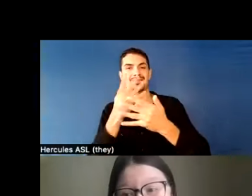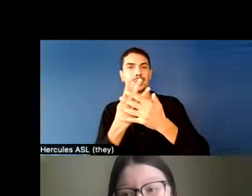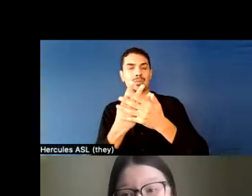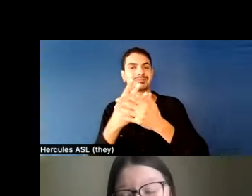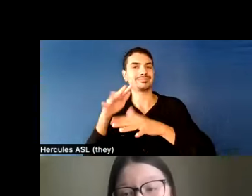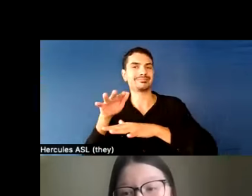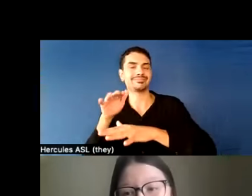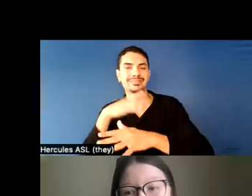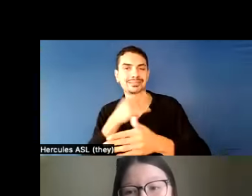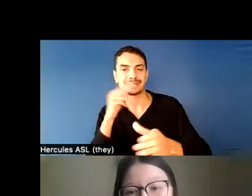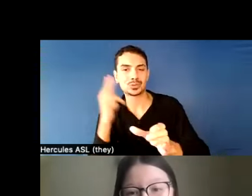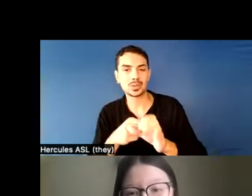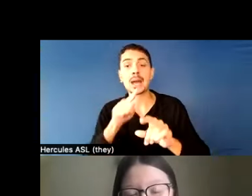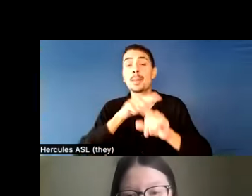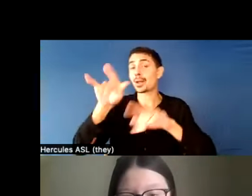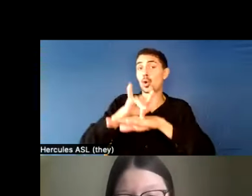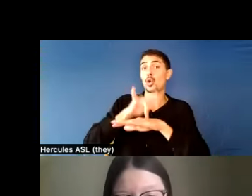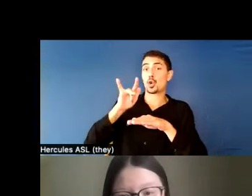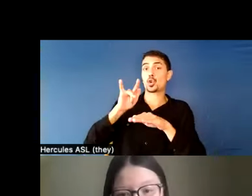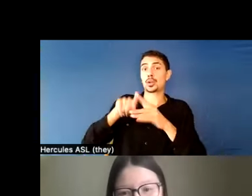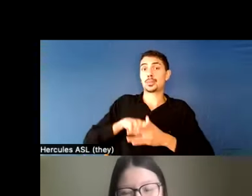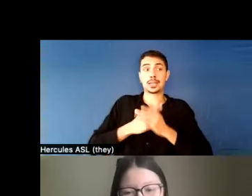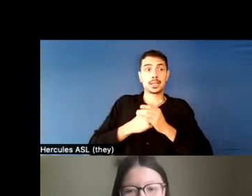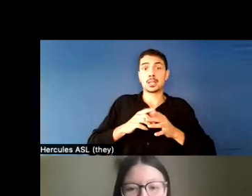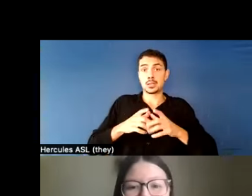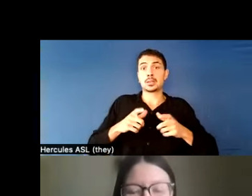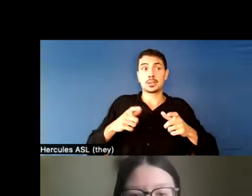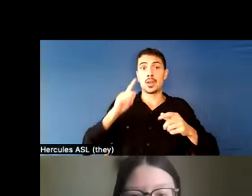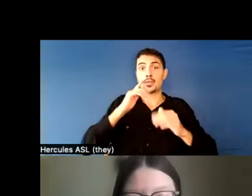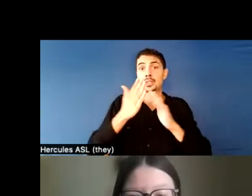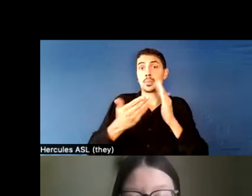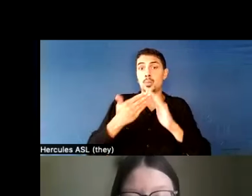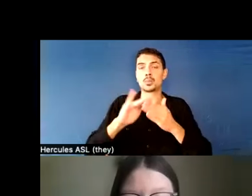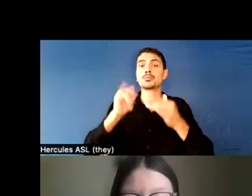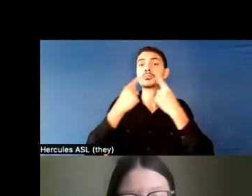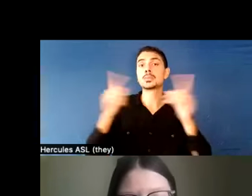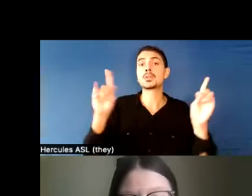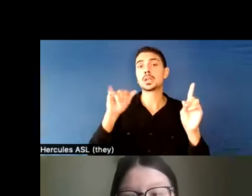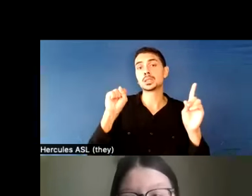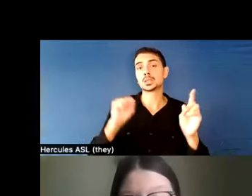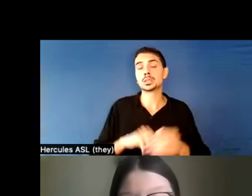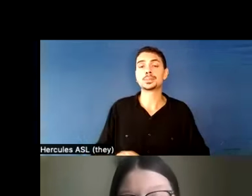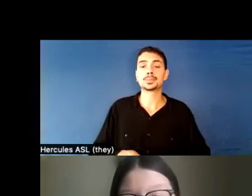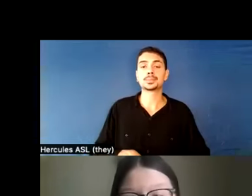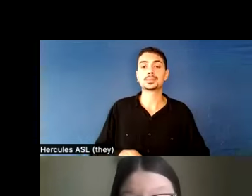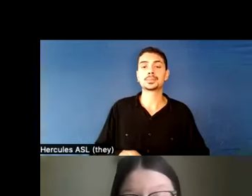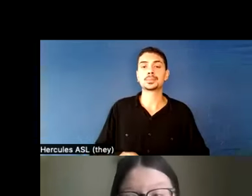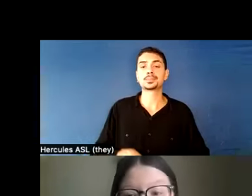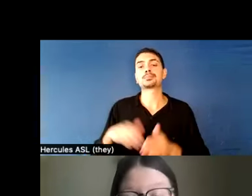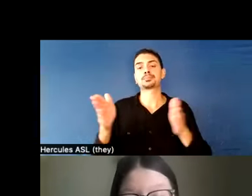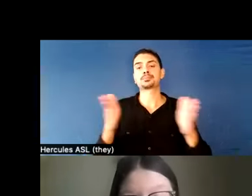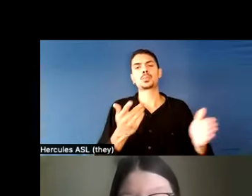pretty beneficial for communities. What I've been really trying to explore, and a lot of